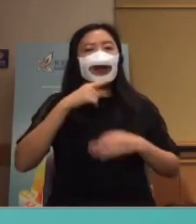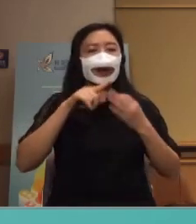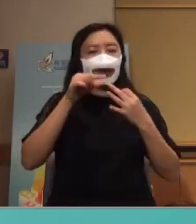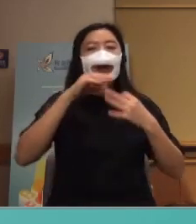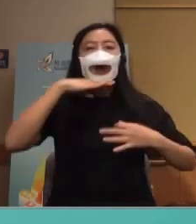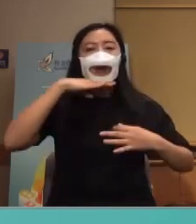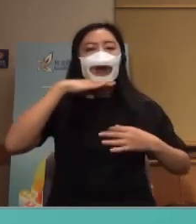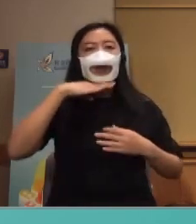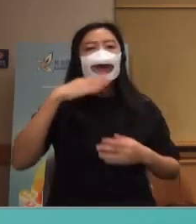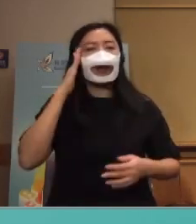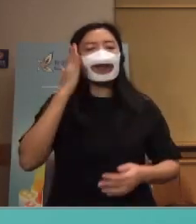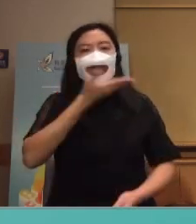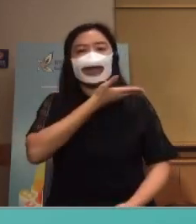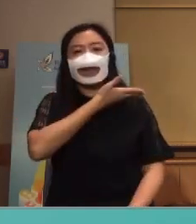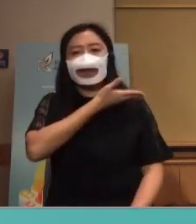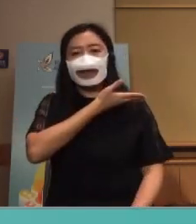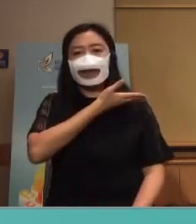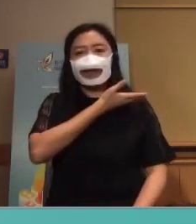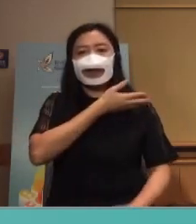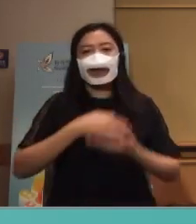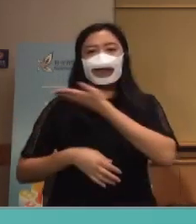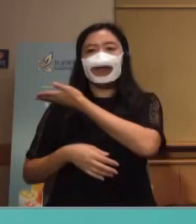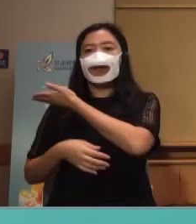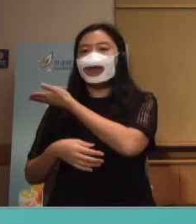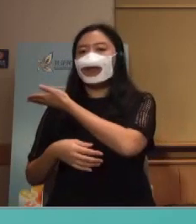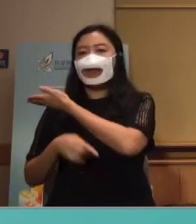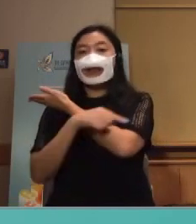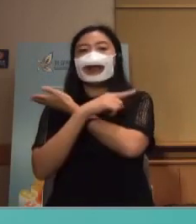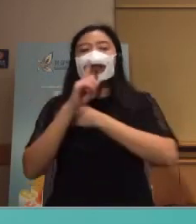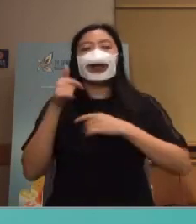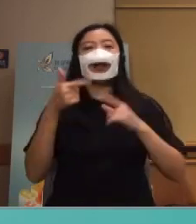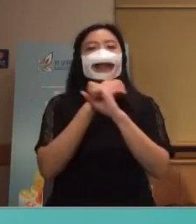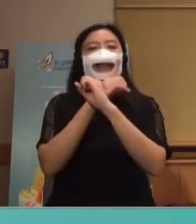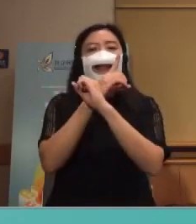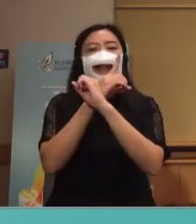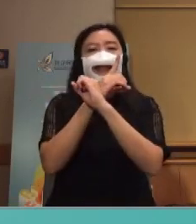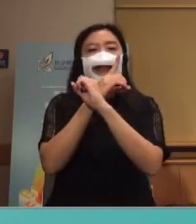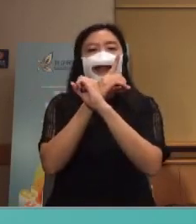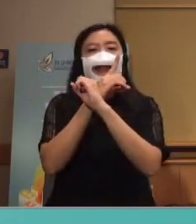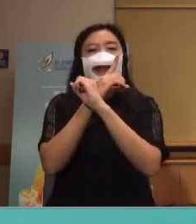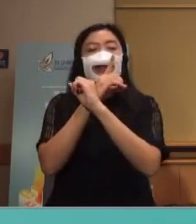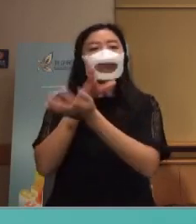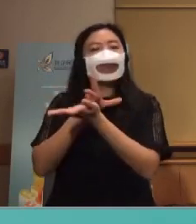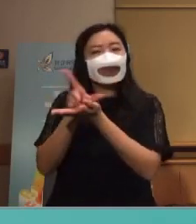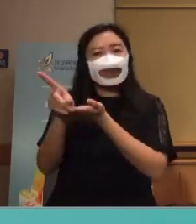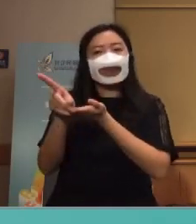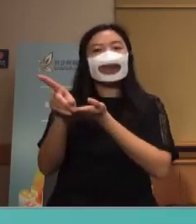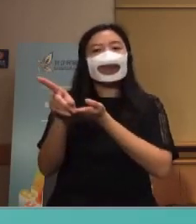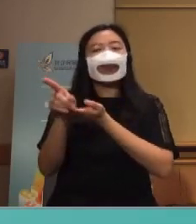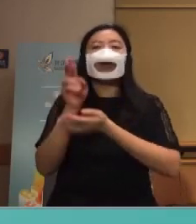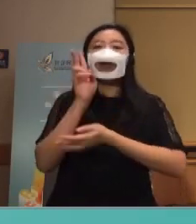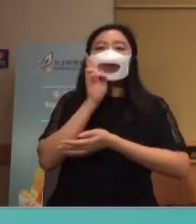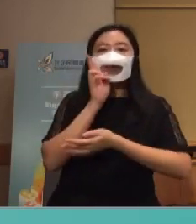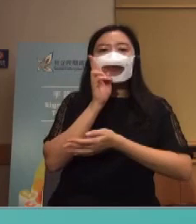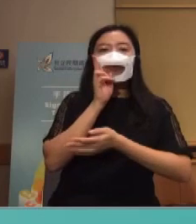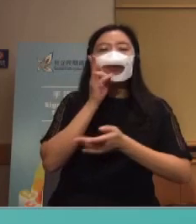say he's part of dialogue experience. So he's really a veteran of social innovation and been in human